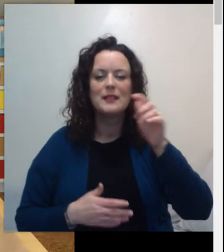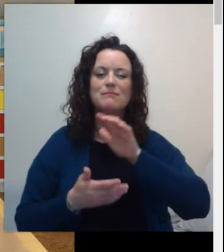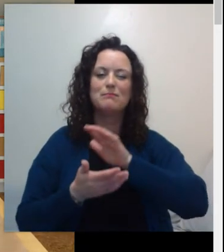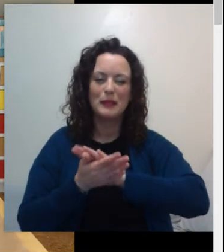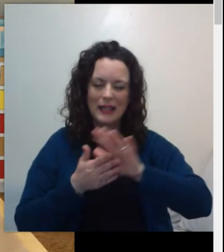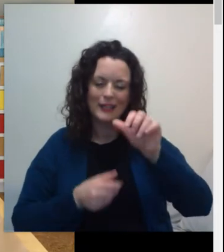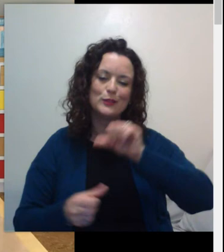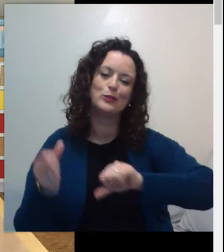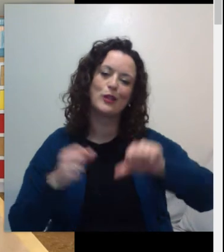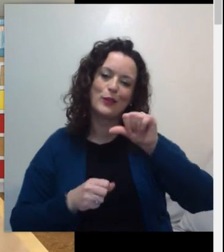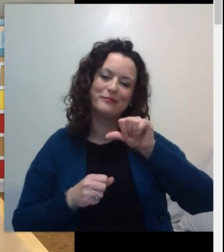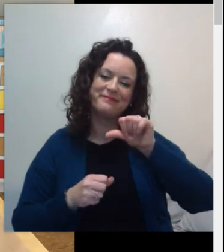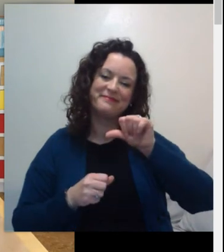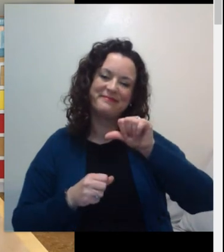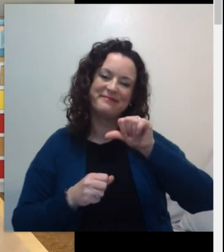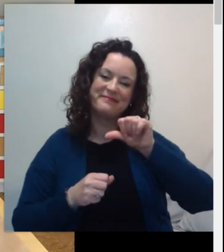other.